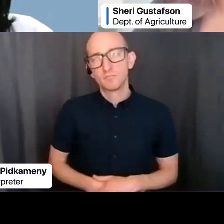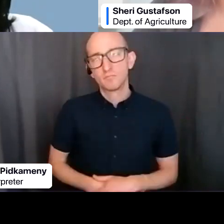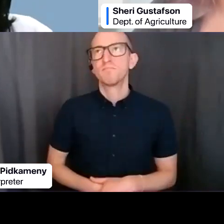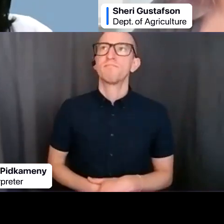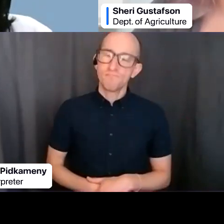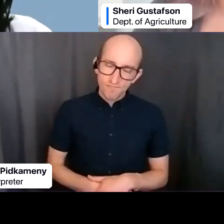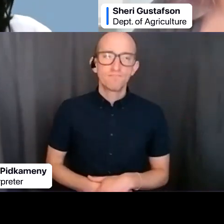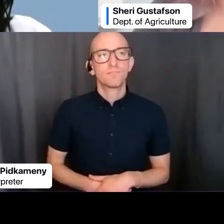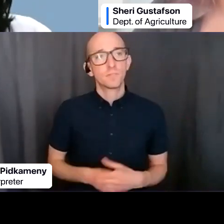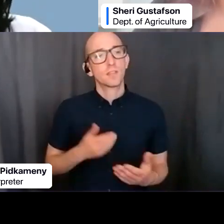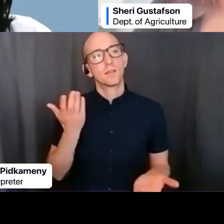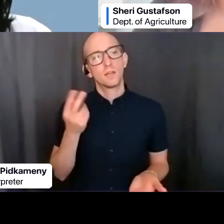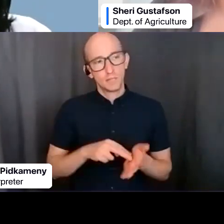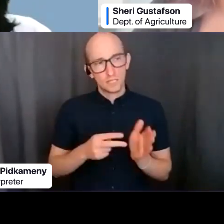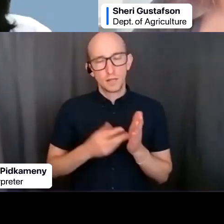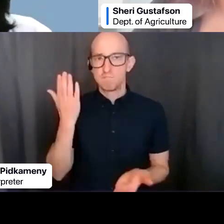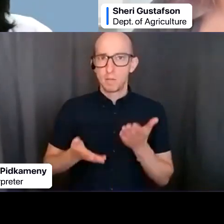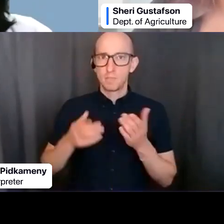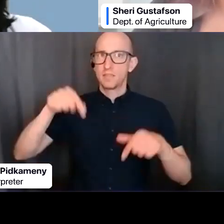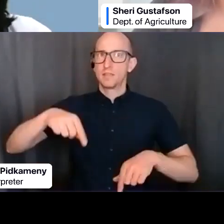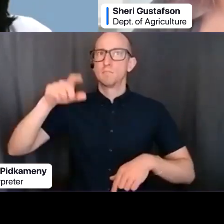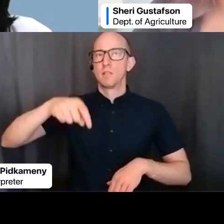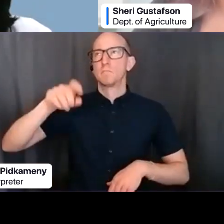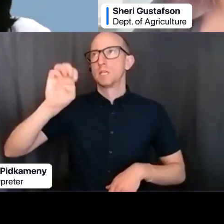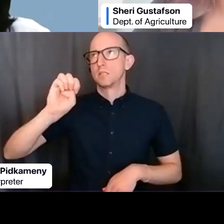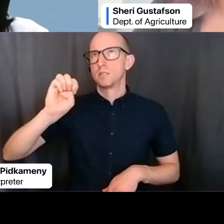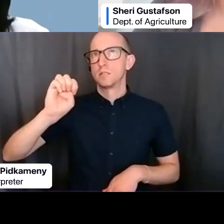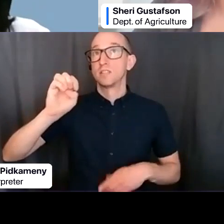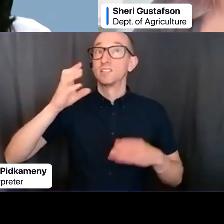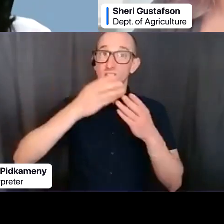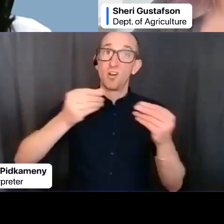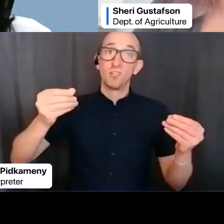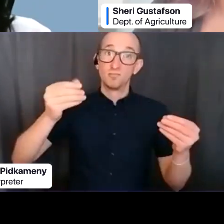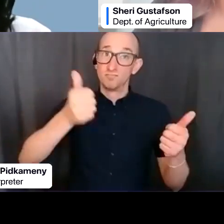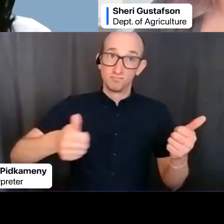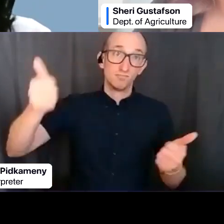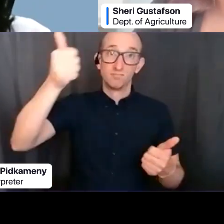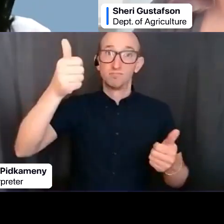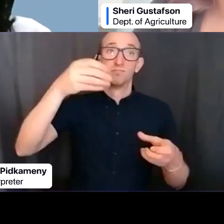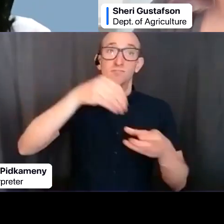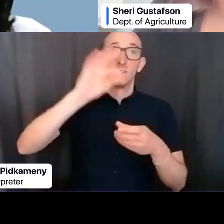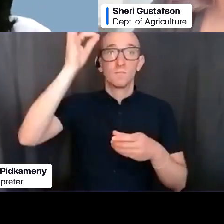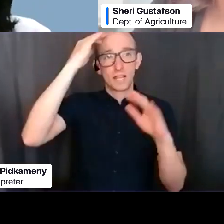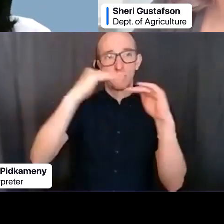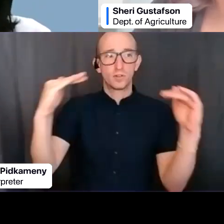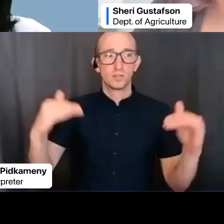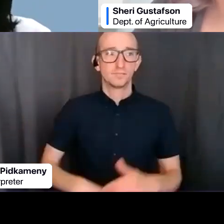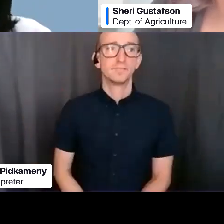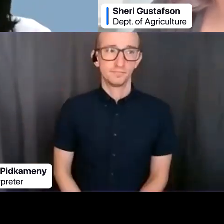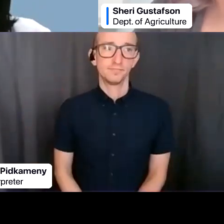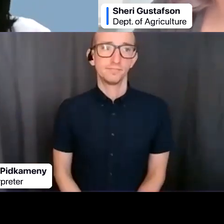this may be something that has to be solved at the federal level. And